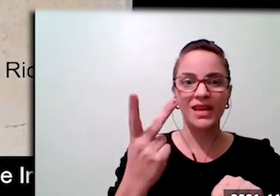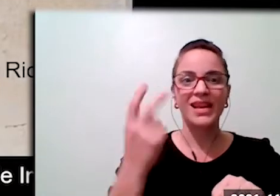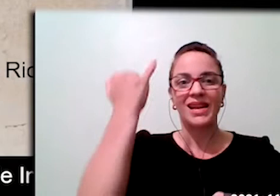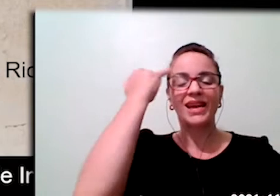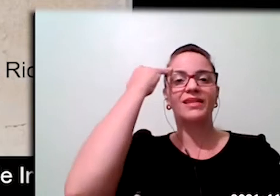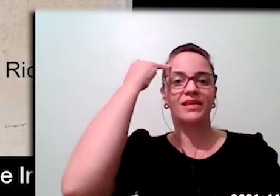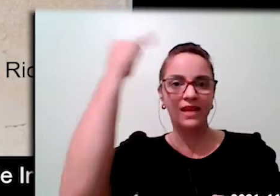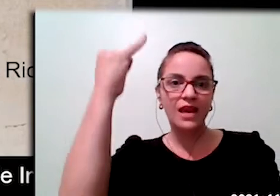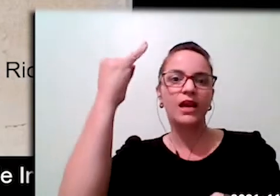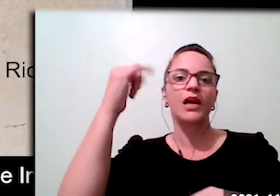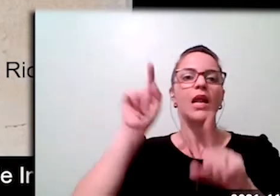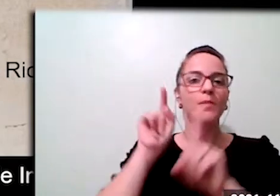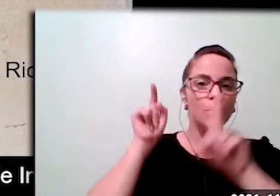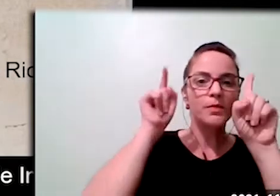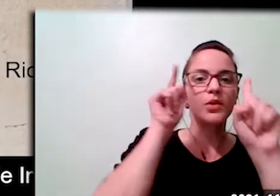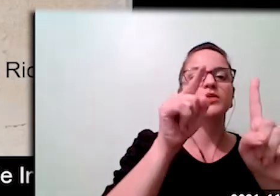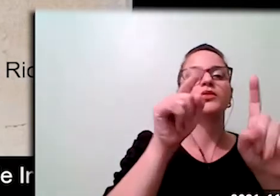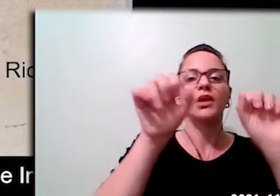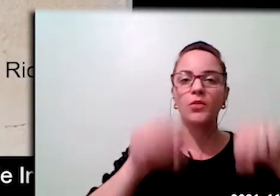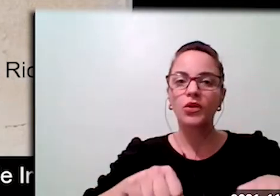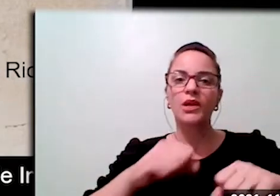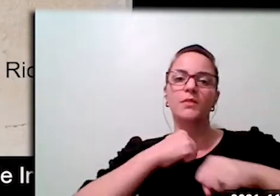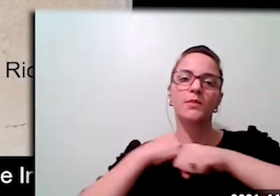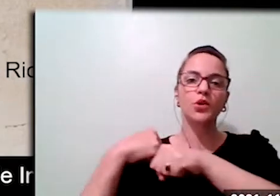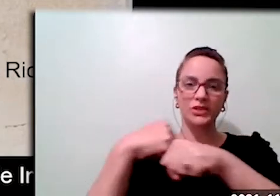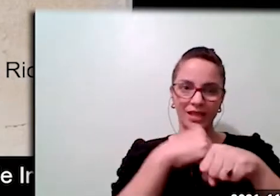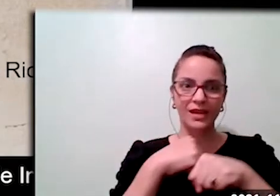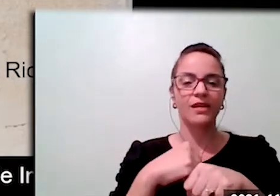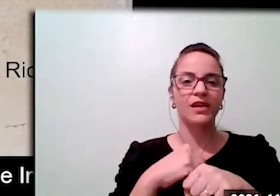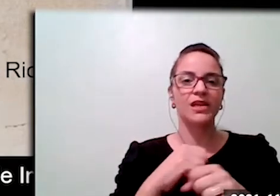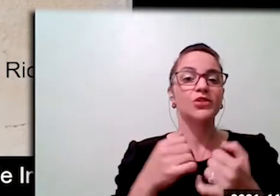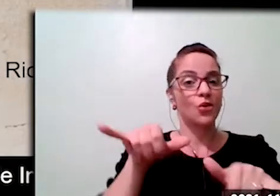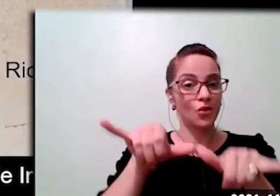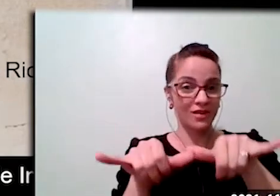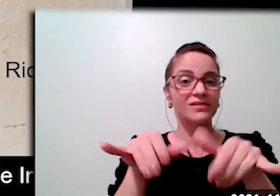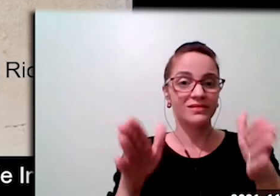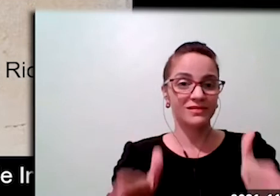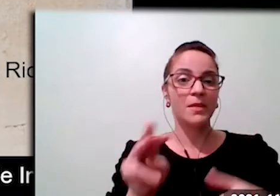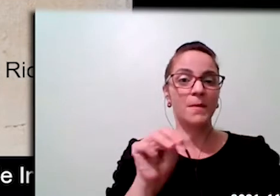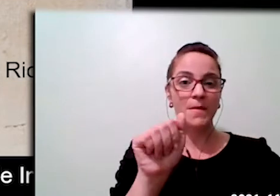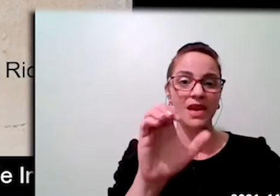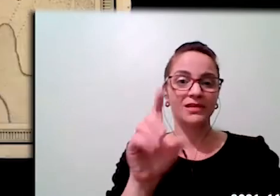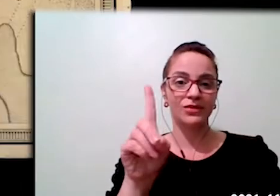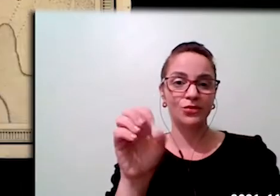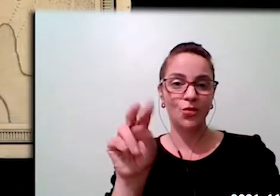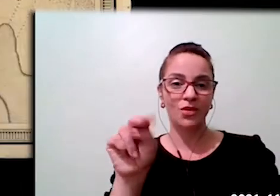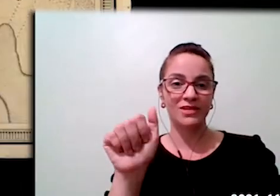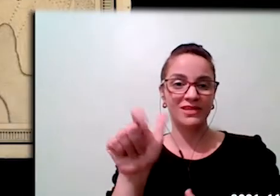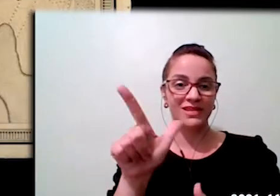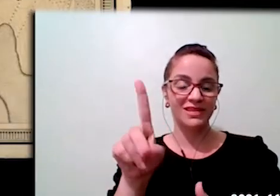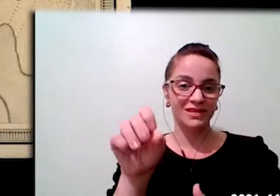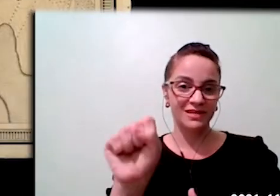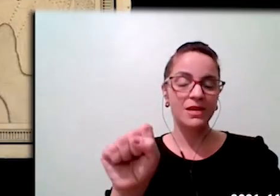to cover the whole islet. So architect McDonald pointed out that it